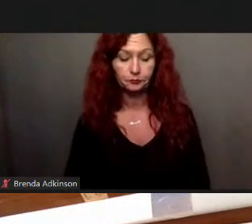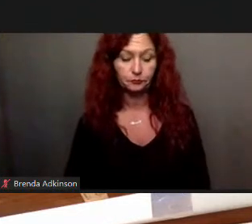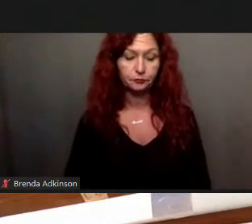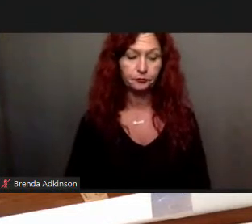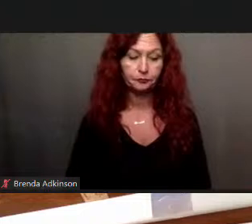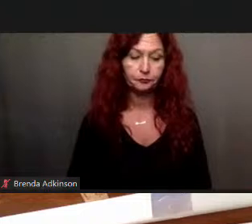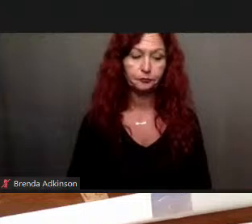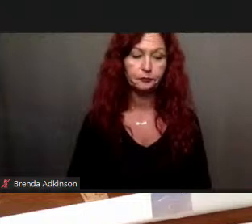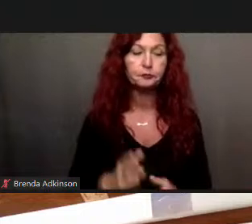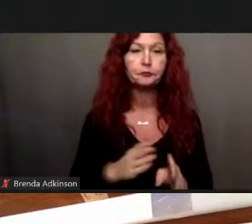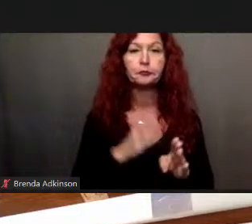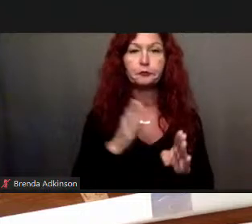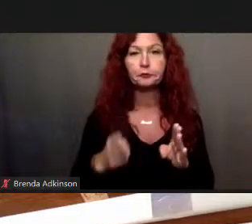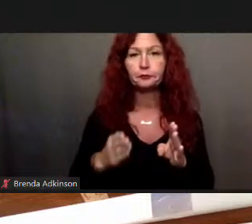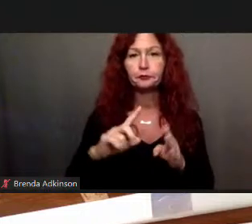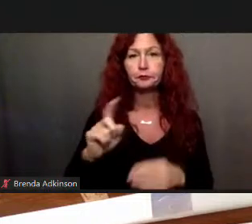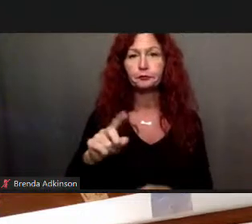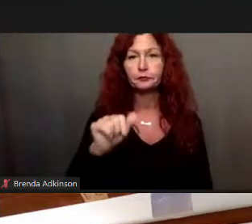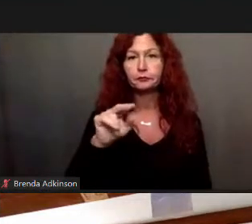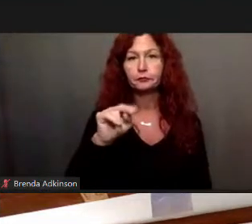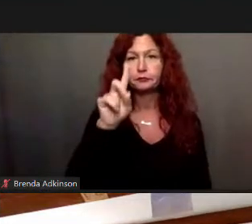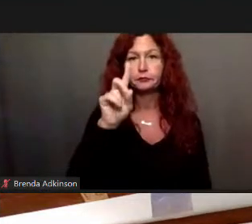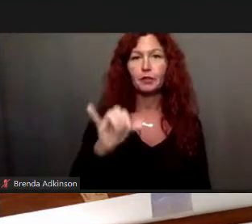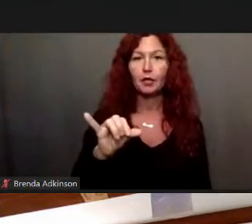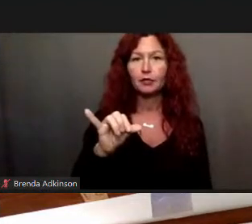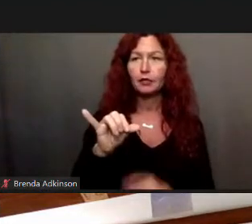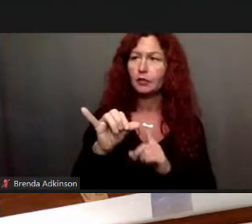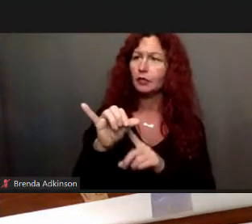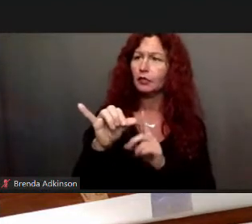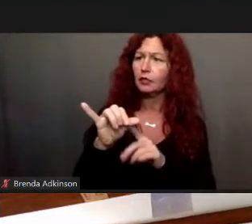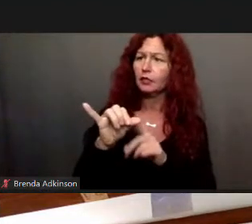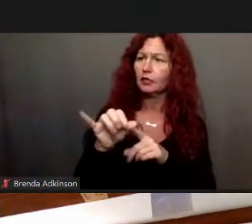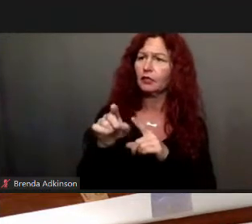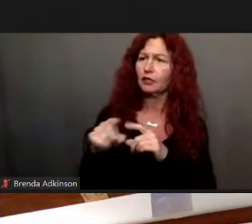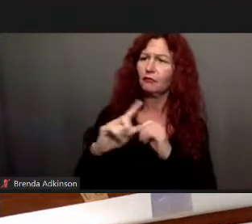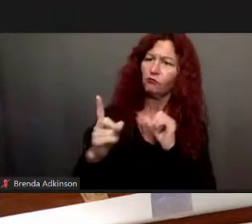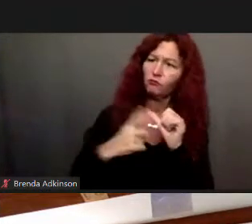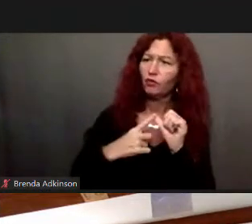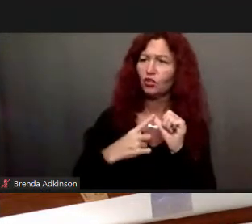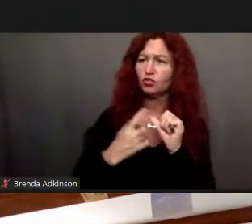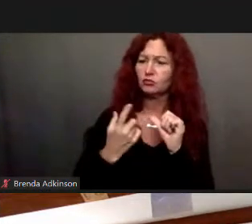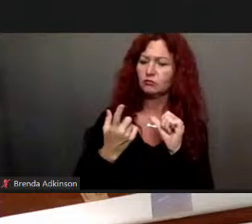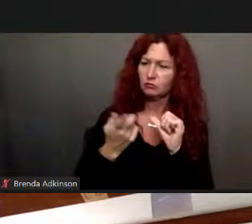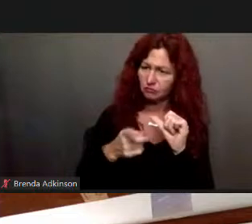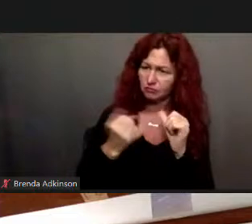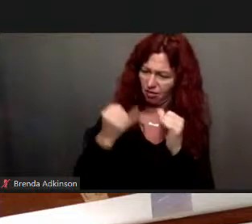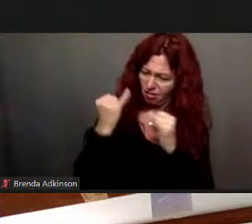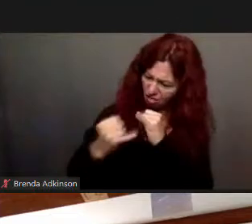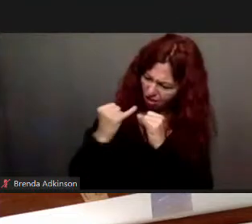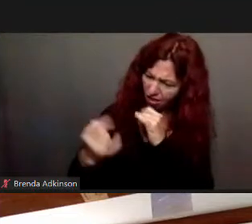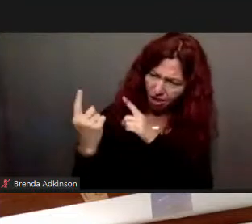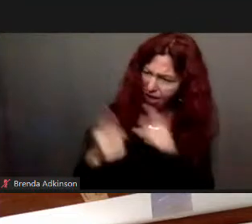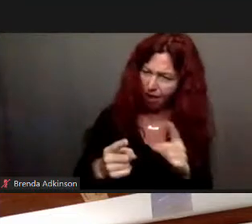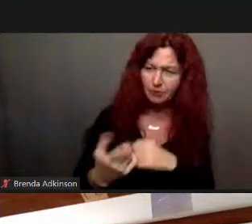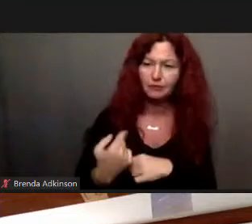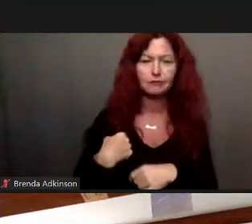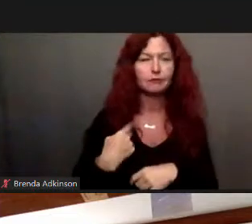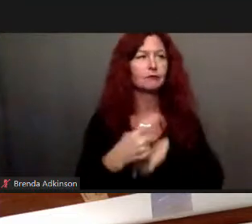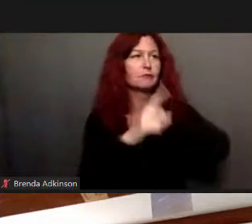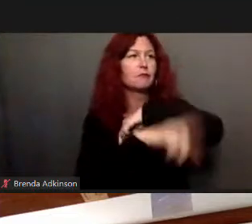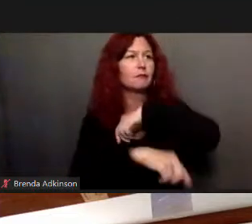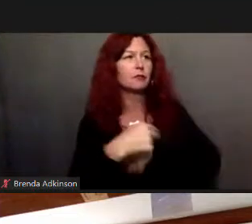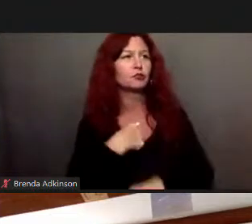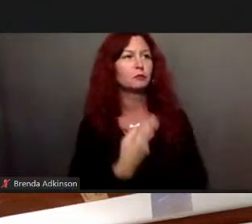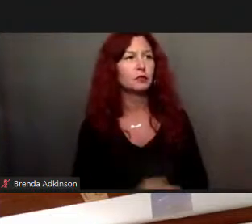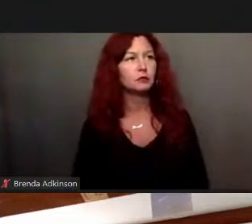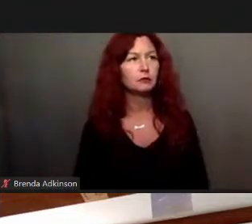Slater. What happened to Andy? I thought he was always. I had to push him way down since I got timeouts. Go first. He pushed him all the way